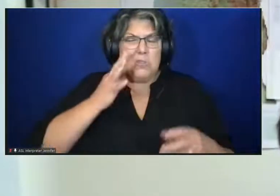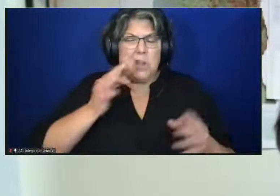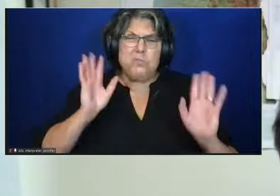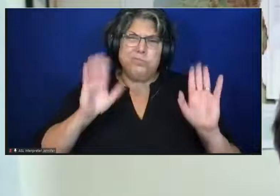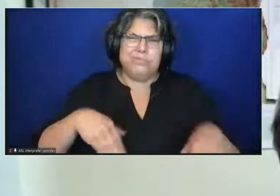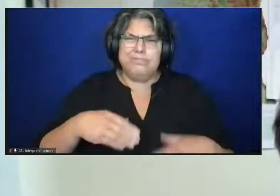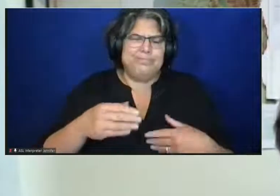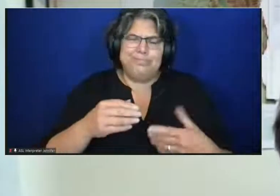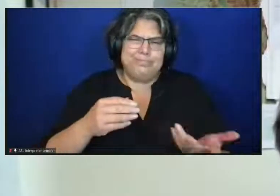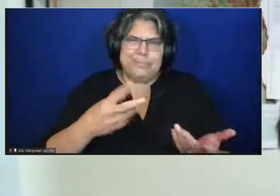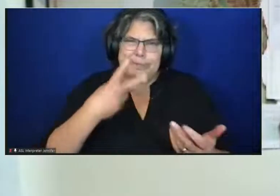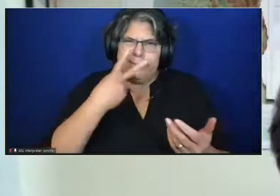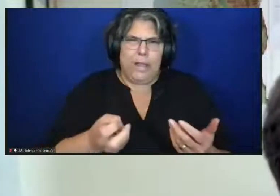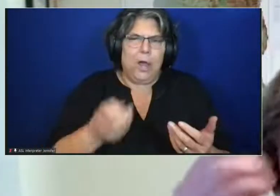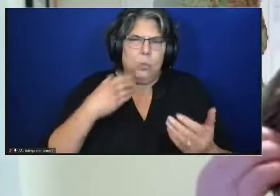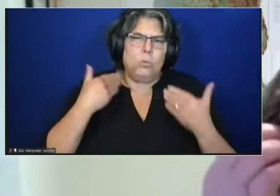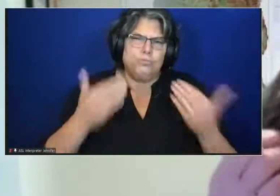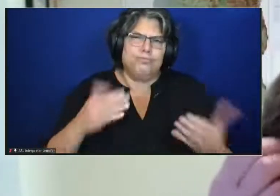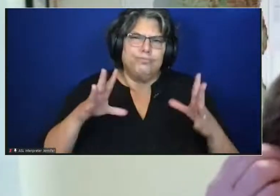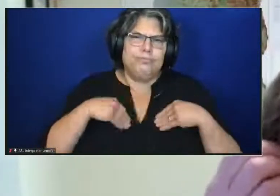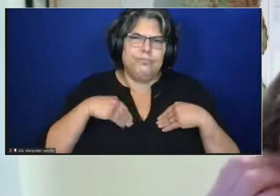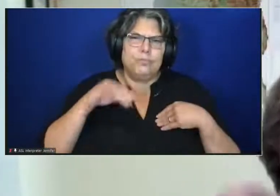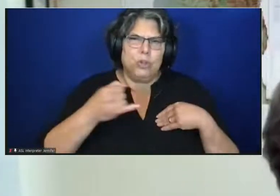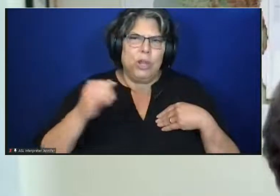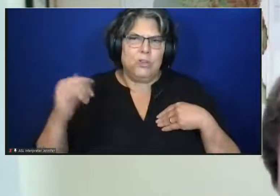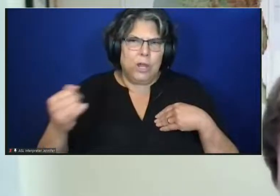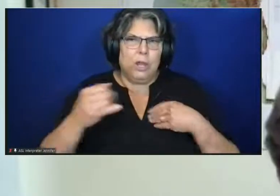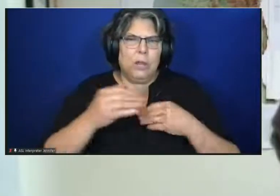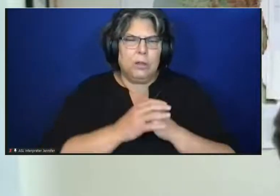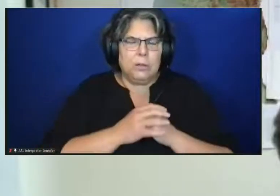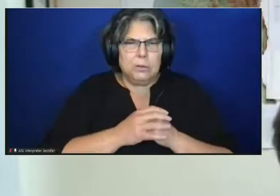Johnson. And the same is true for the